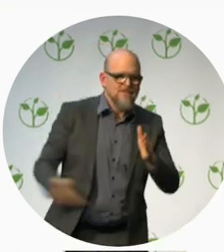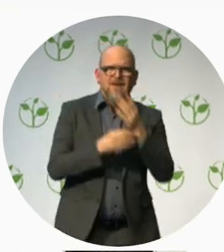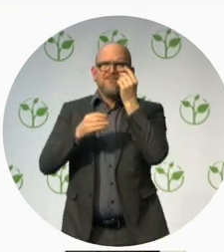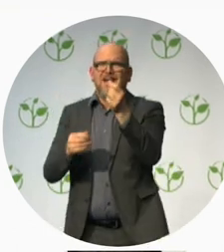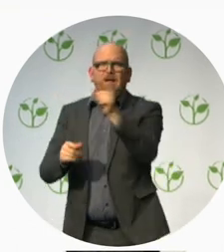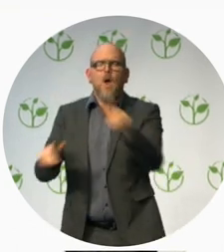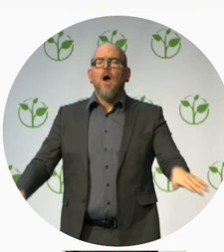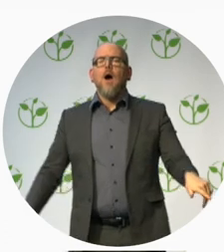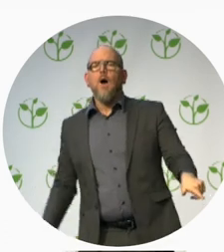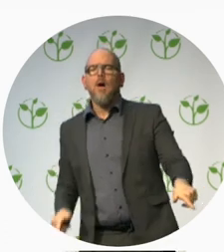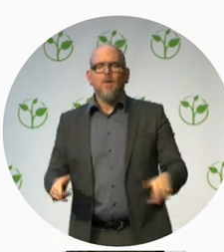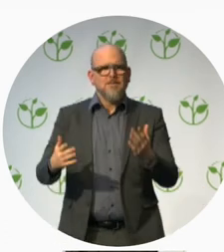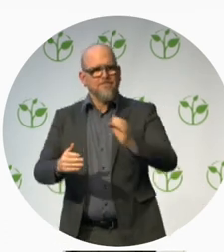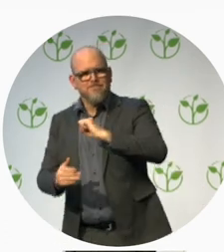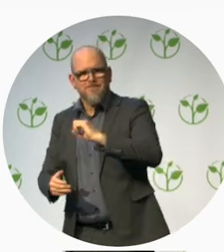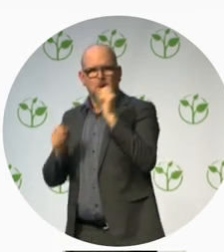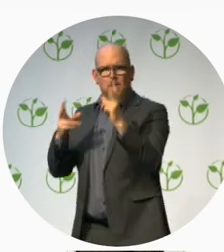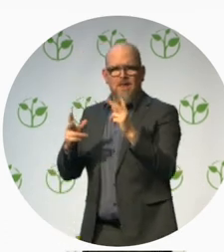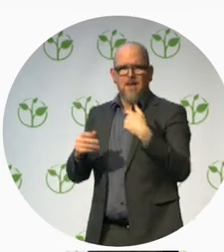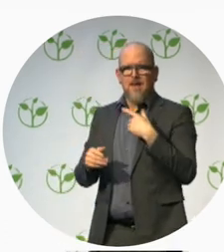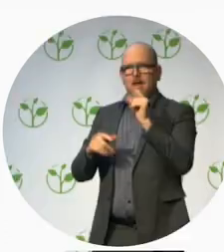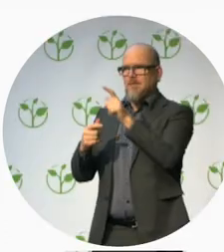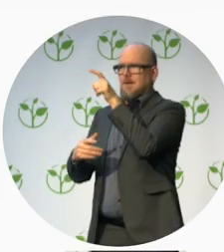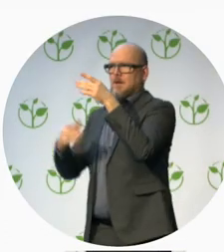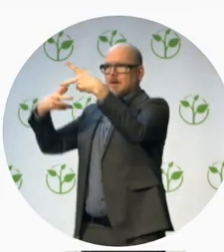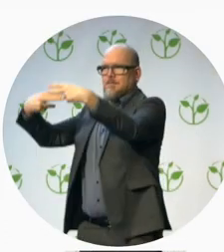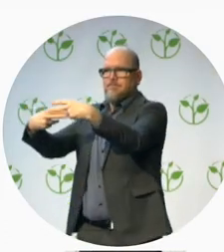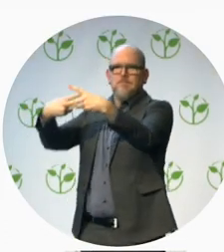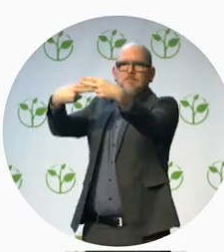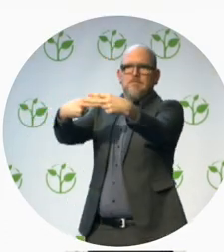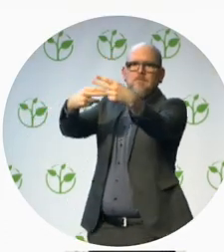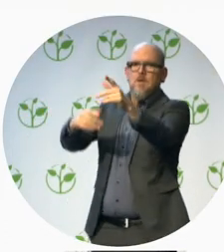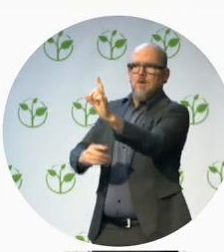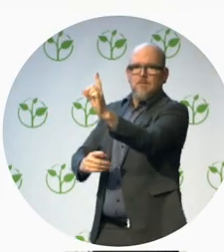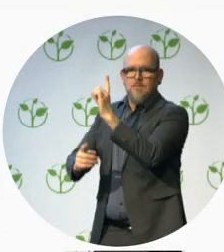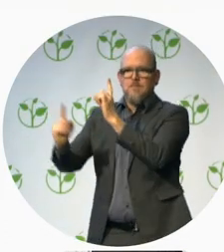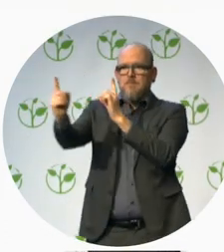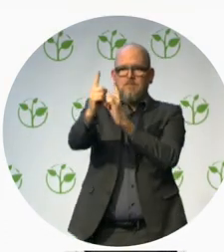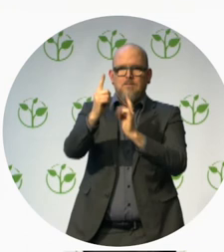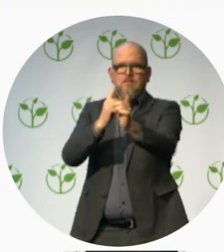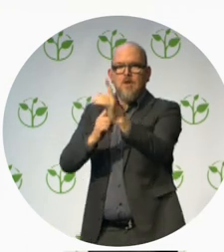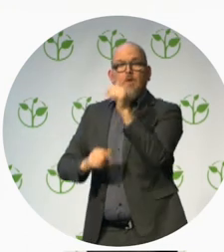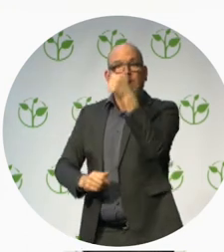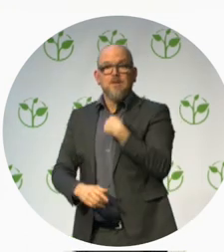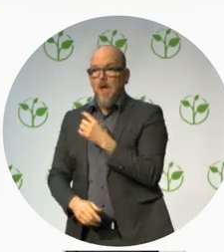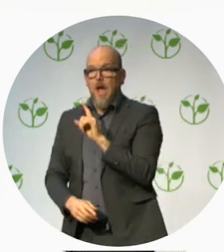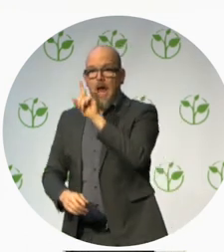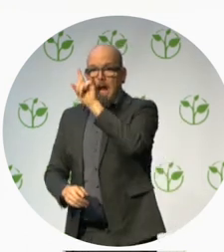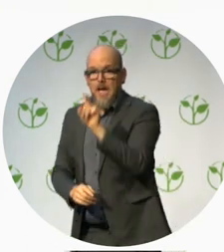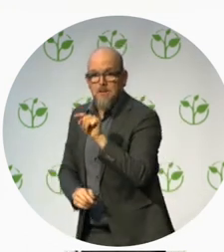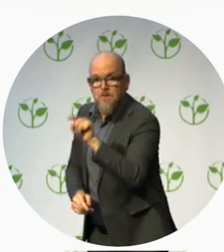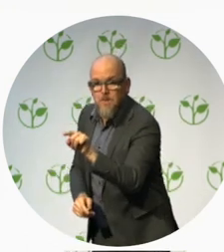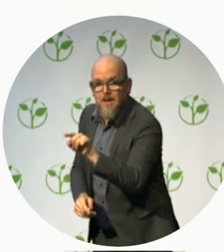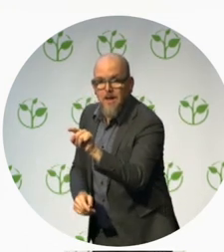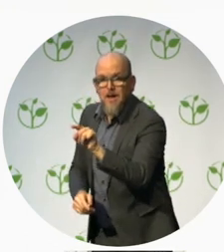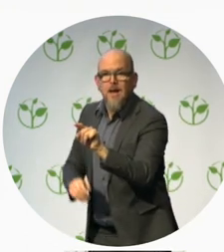We're going to run in 3 sections. So we are going to ask our first 30 awardees to come up. They will